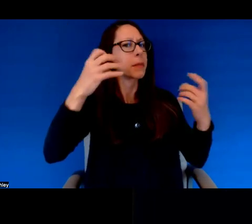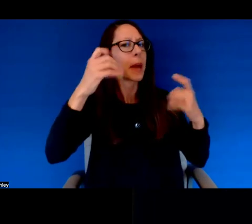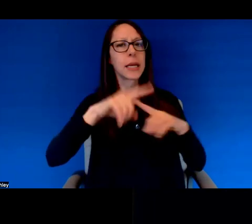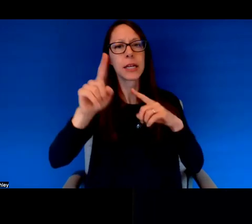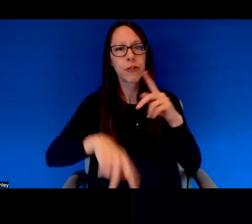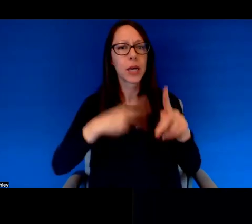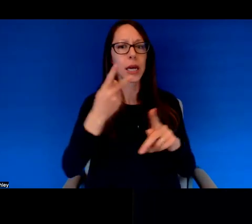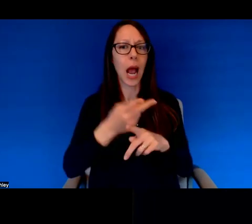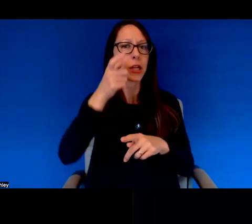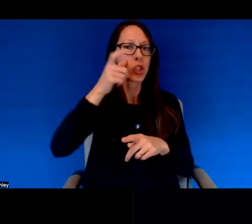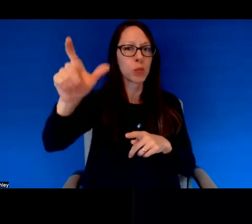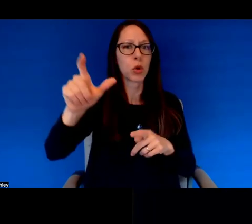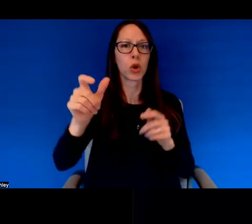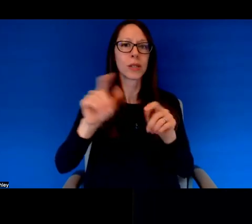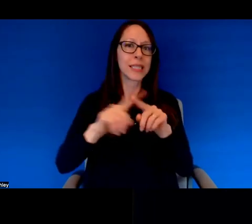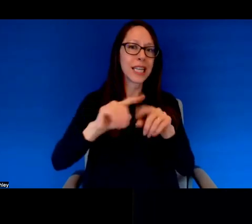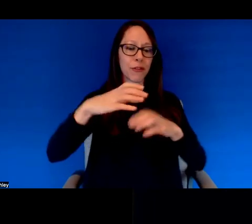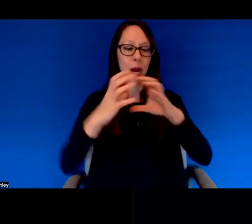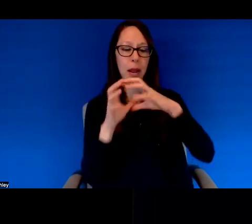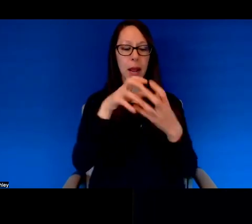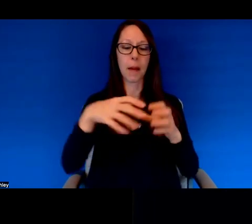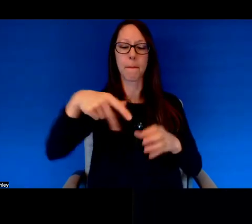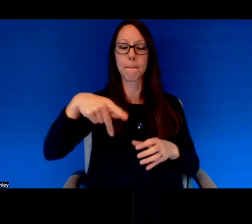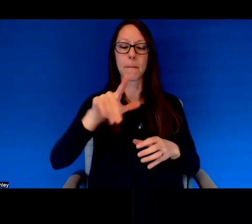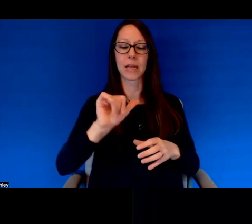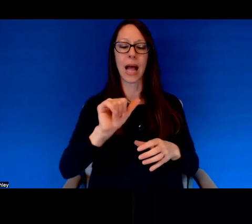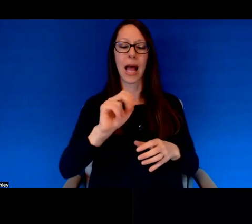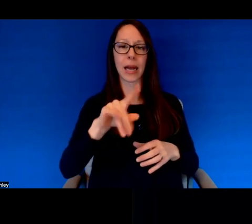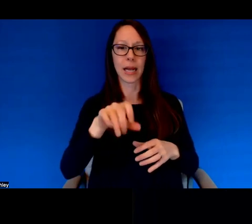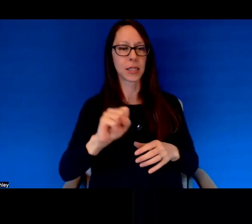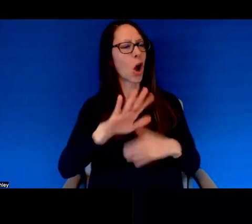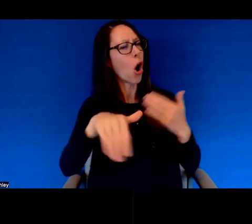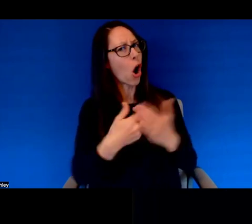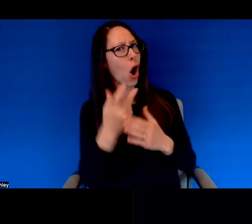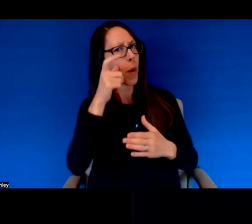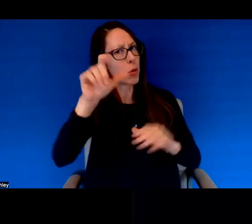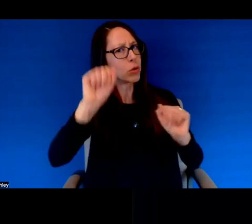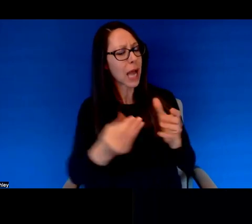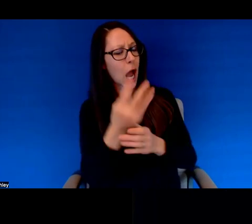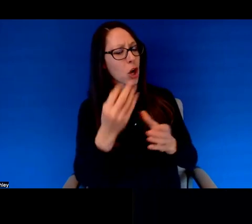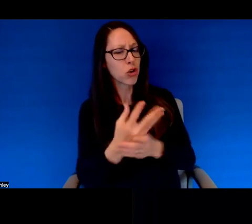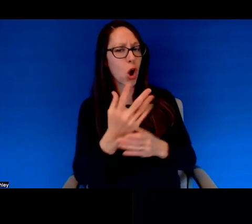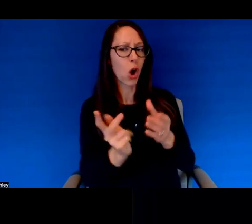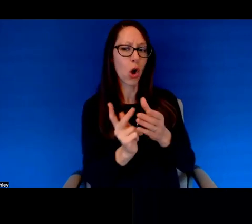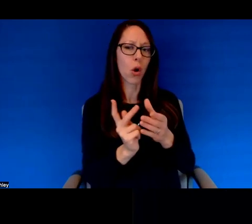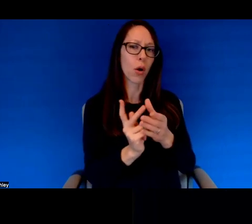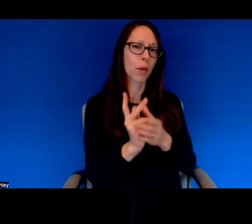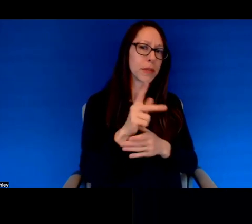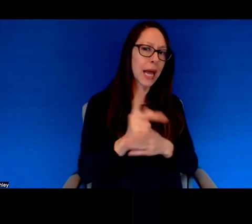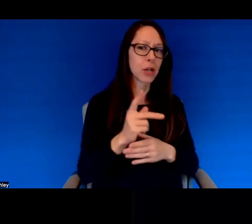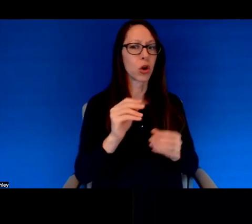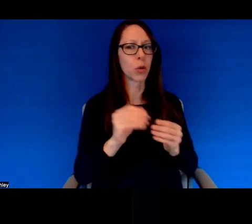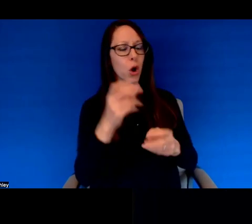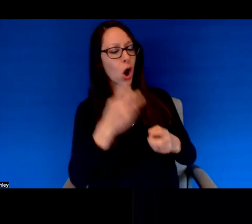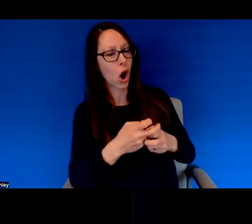on different planets. And are all moons able to grow plants on them, or is it like harder on different ones or easier on